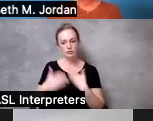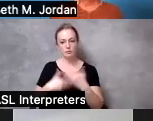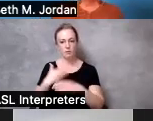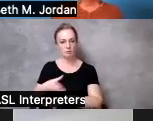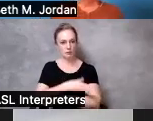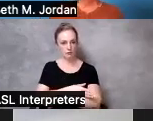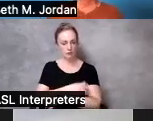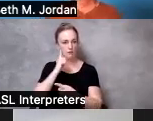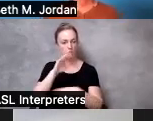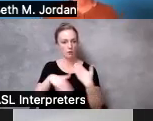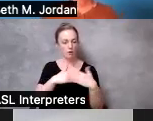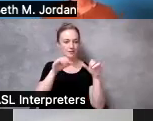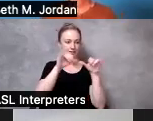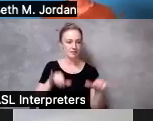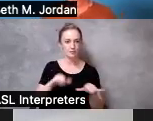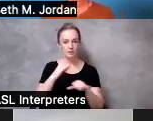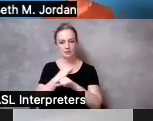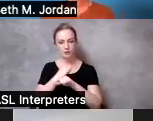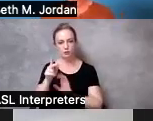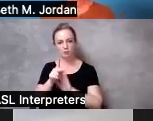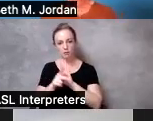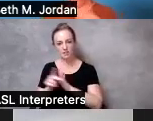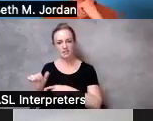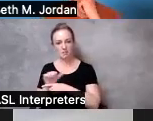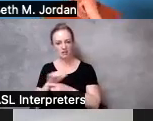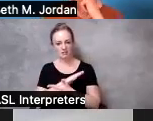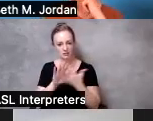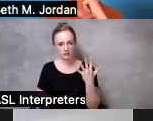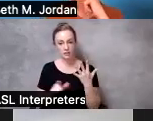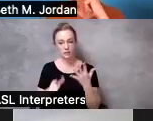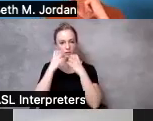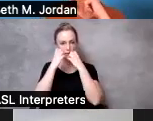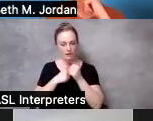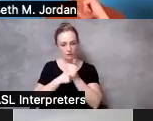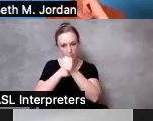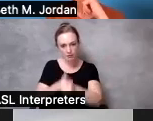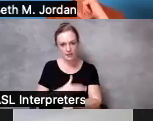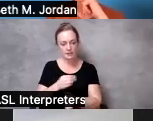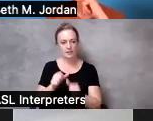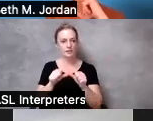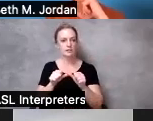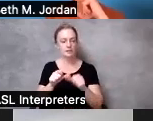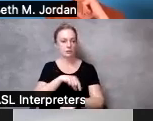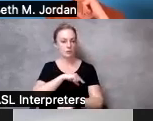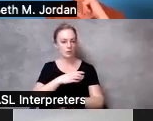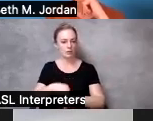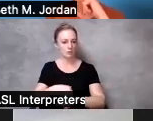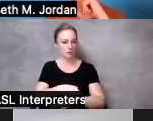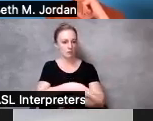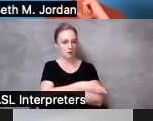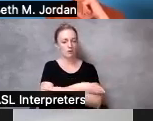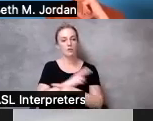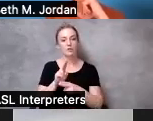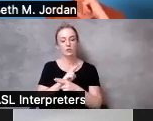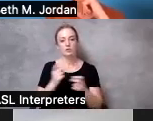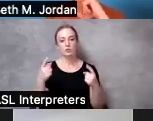systems, institutions, policy, and practice. She values compliance and continuous quality improvement via cross-functional team